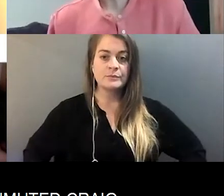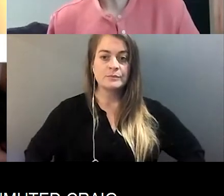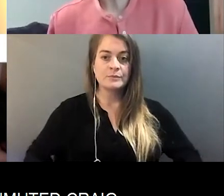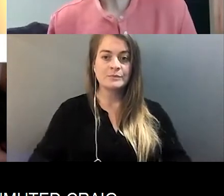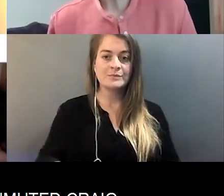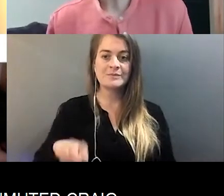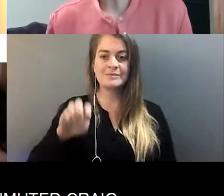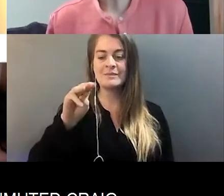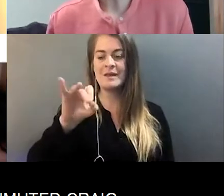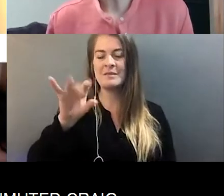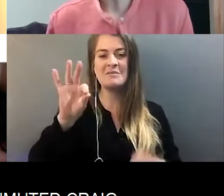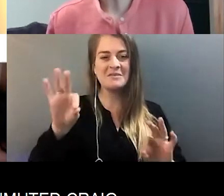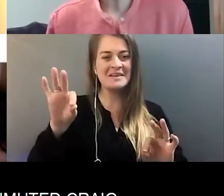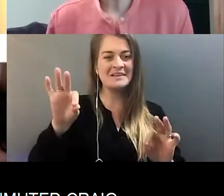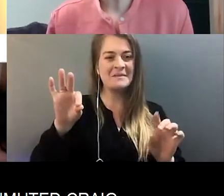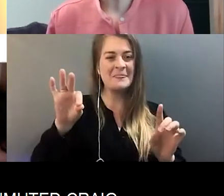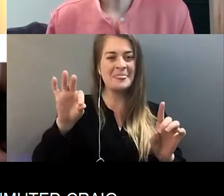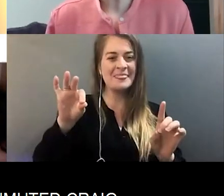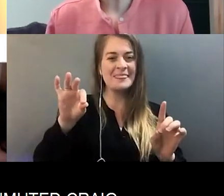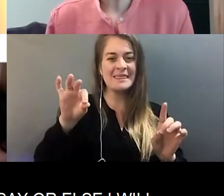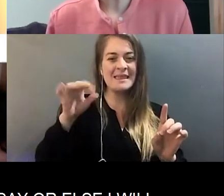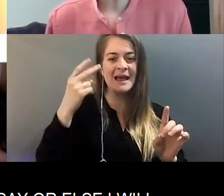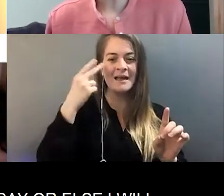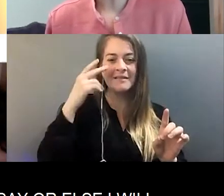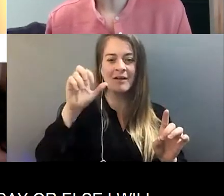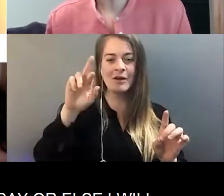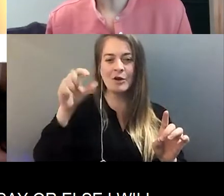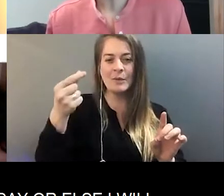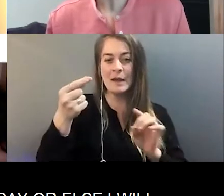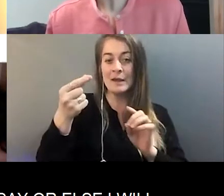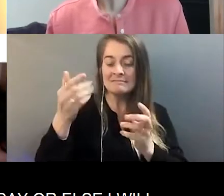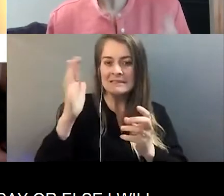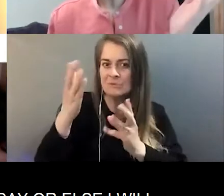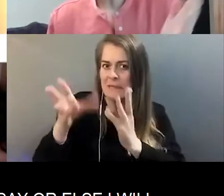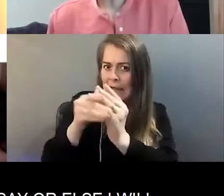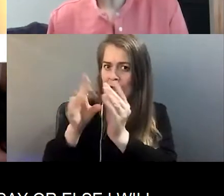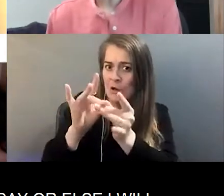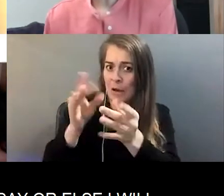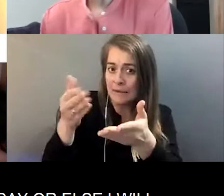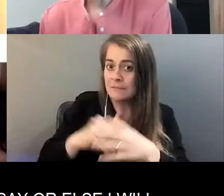I was waiting. I saw you were unmuted, Craig, if there's anything you wanted to say.